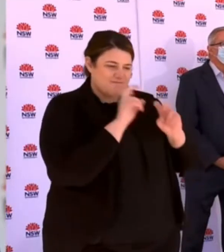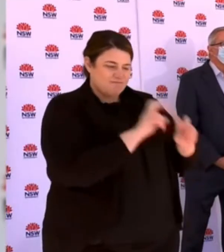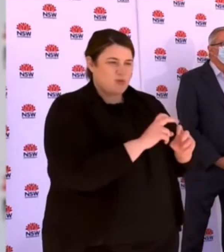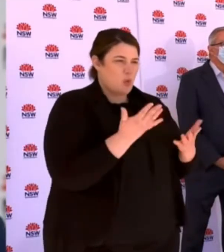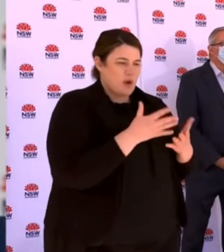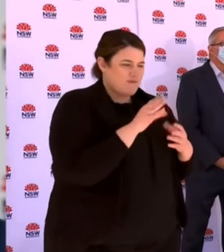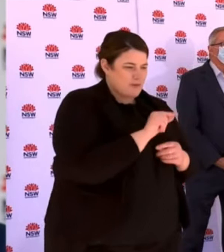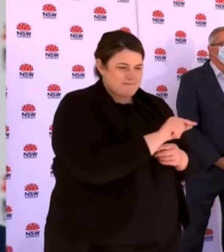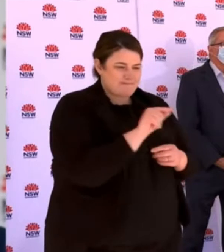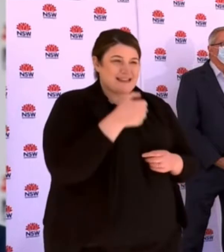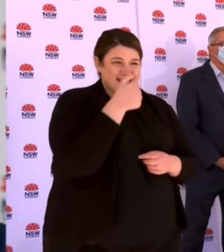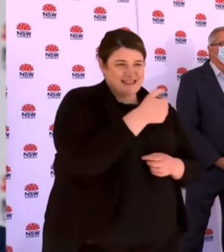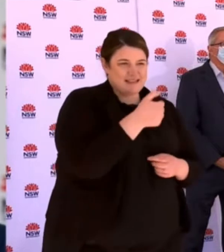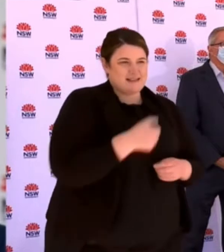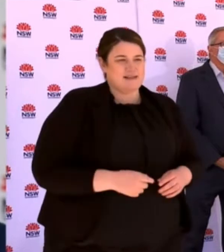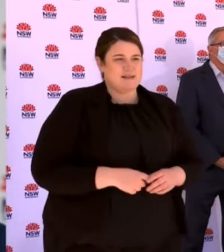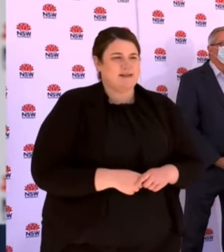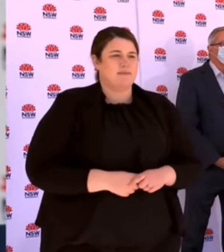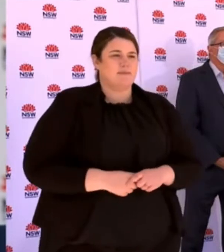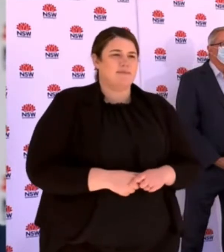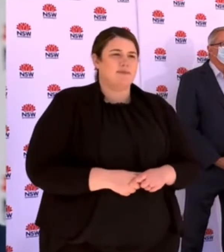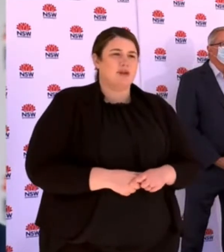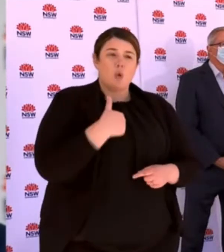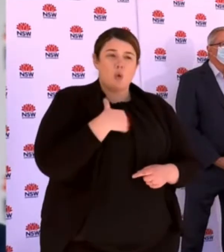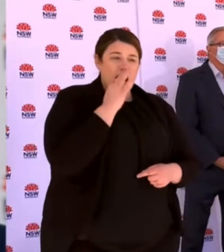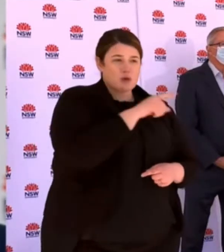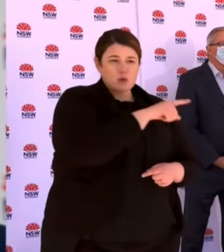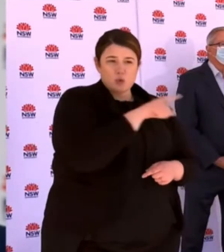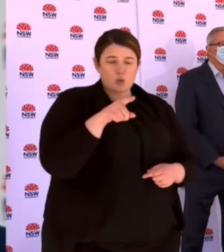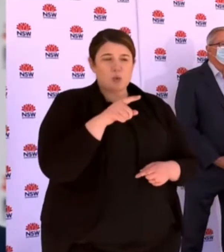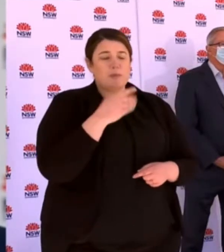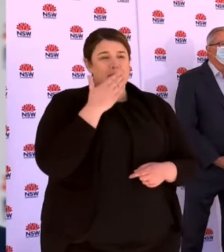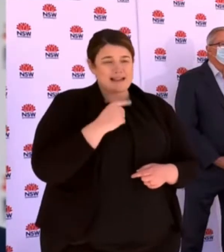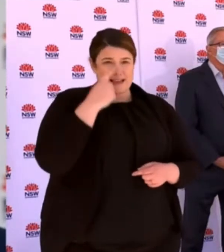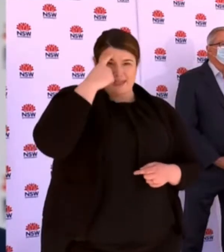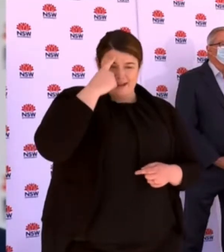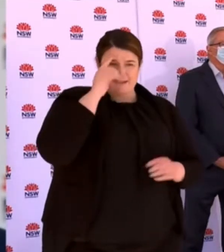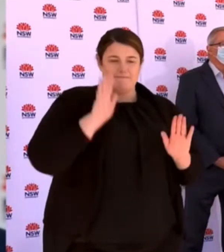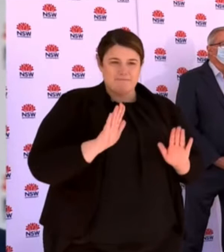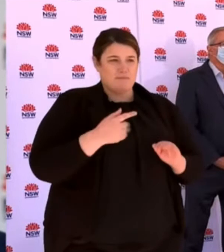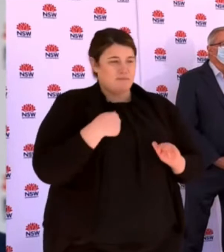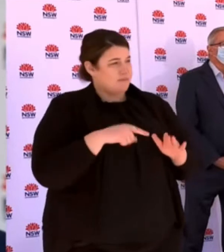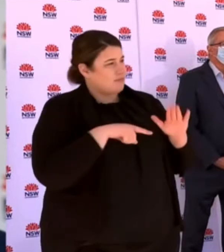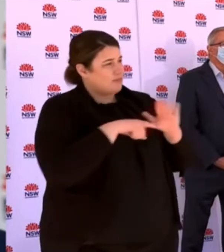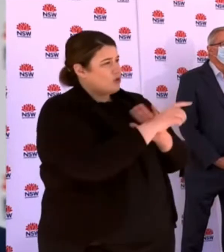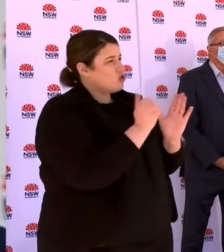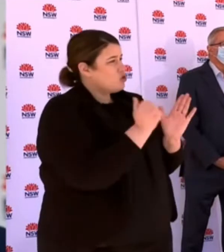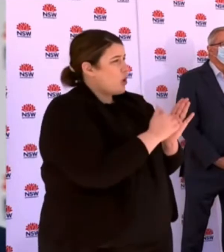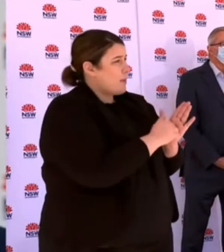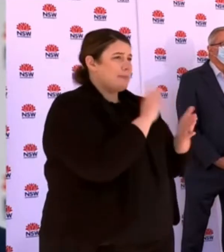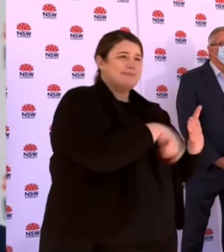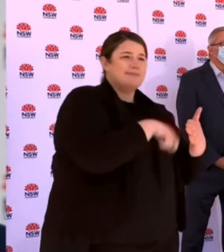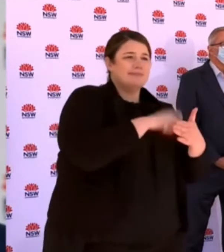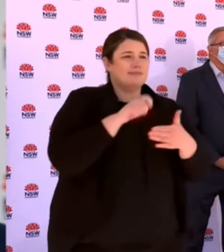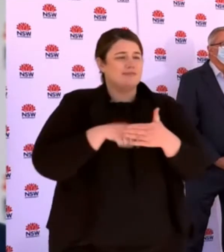investigation. So what we're encouraging you to do is to minimise your retail going